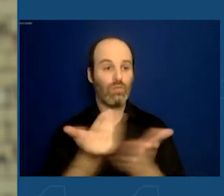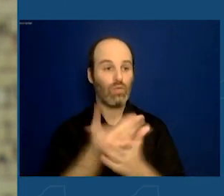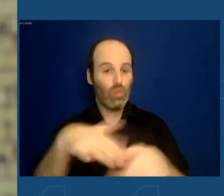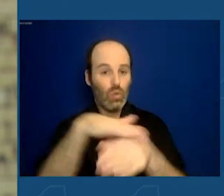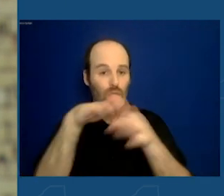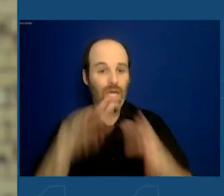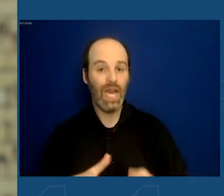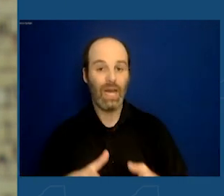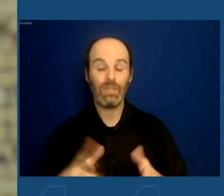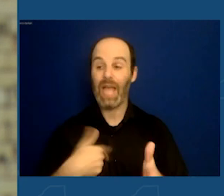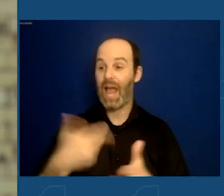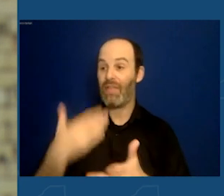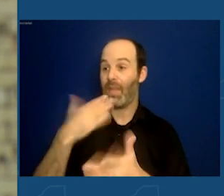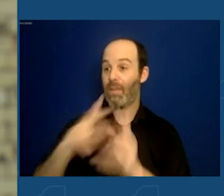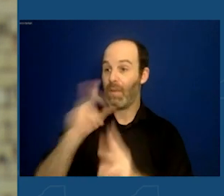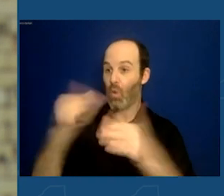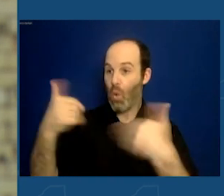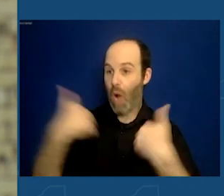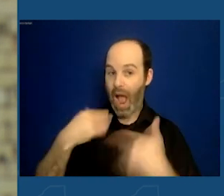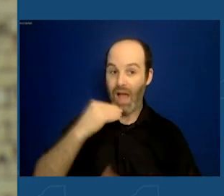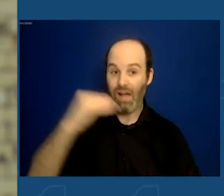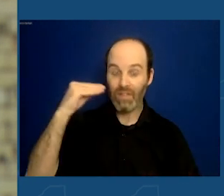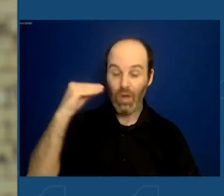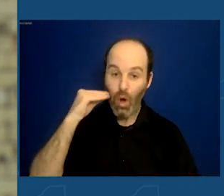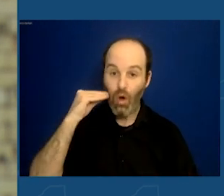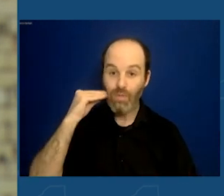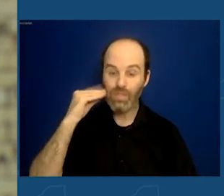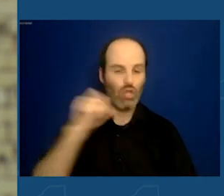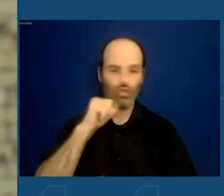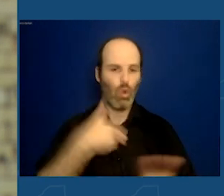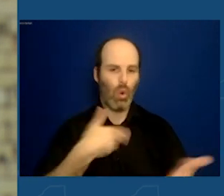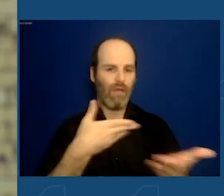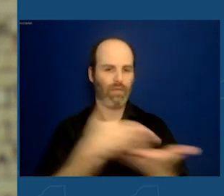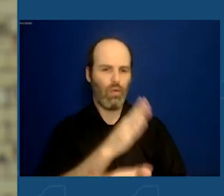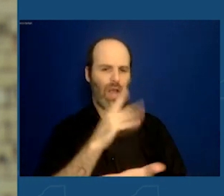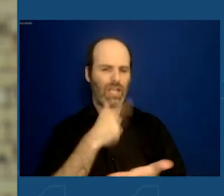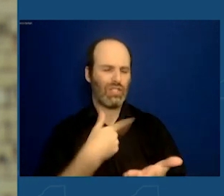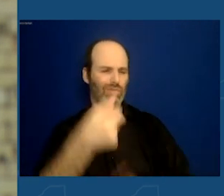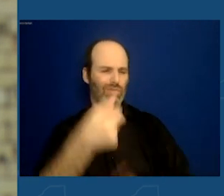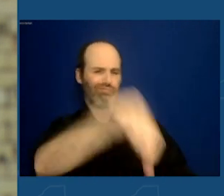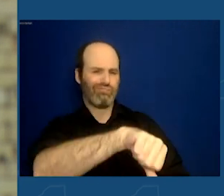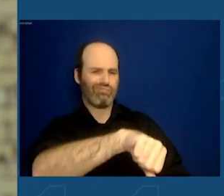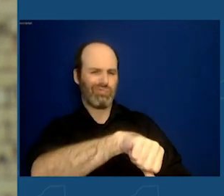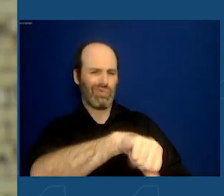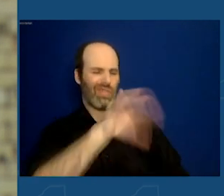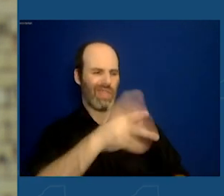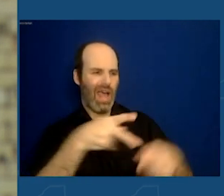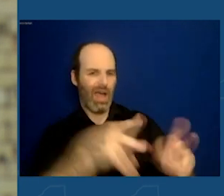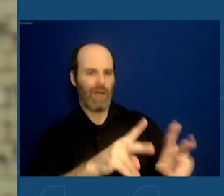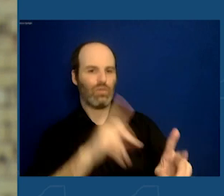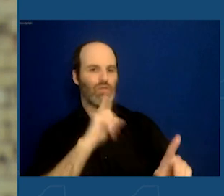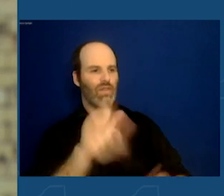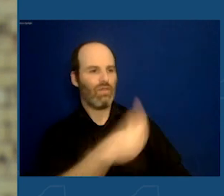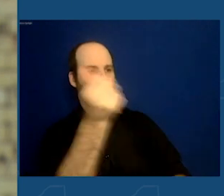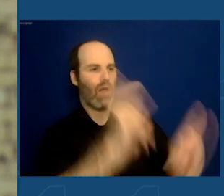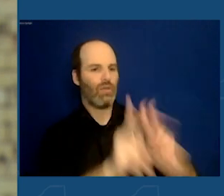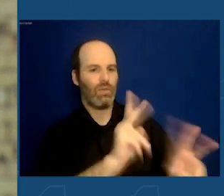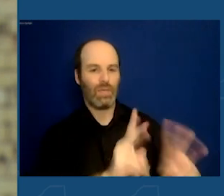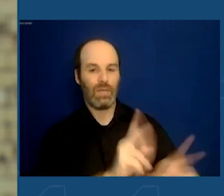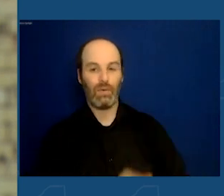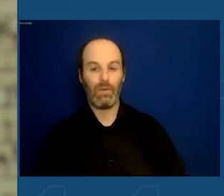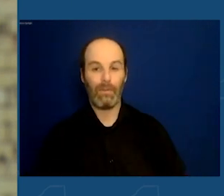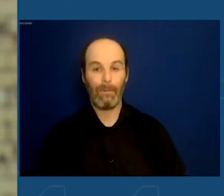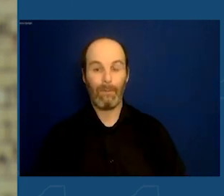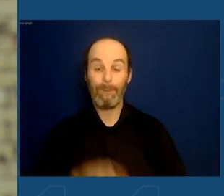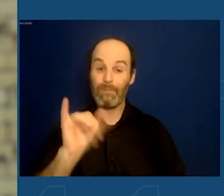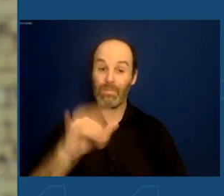amongst us do not have the right to deny that same opportunity for others. And so that's why just a